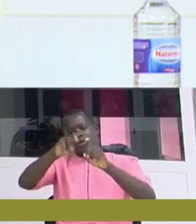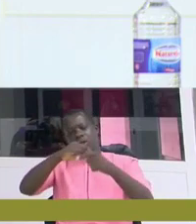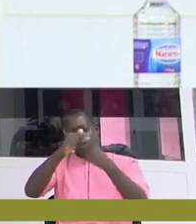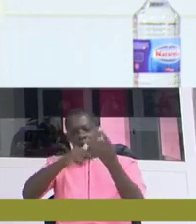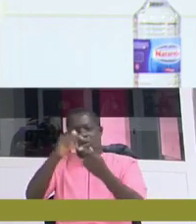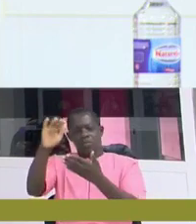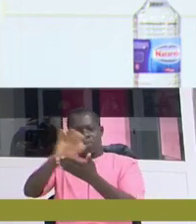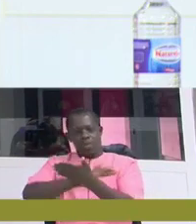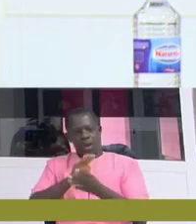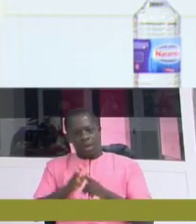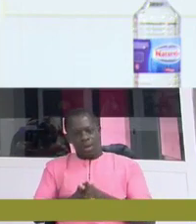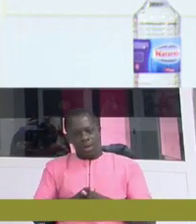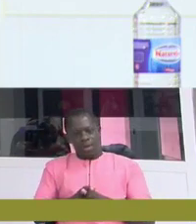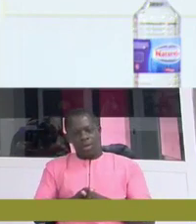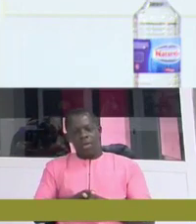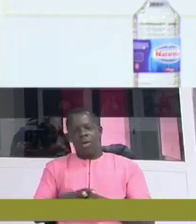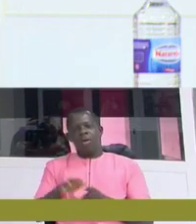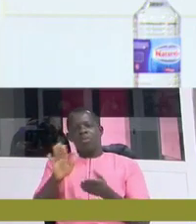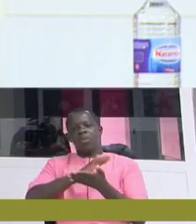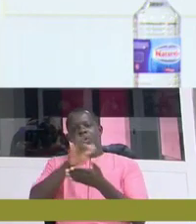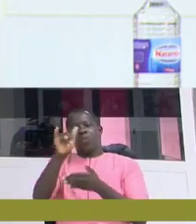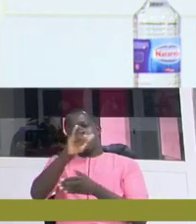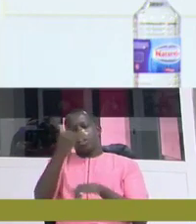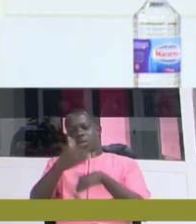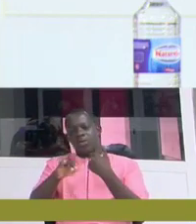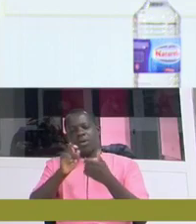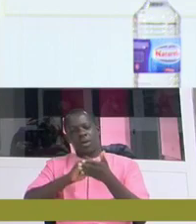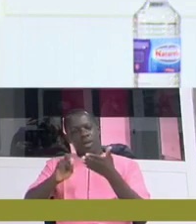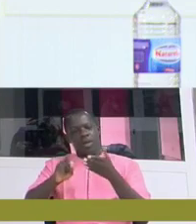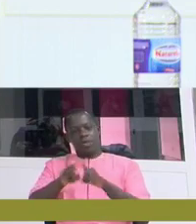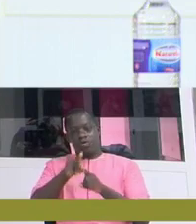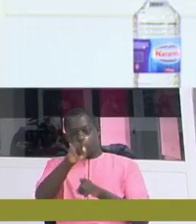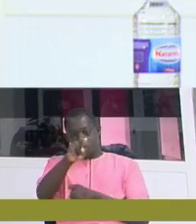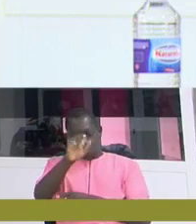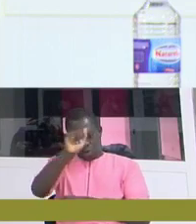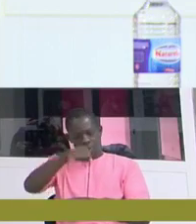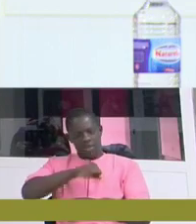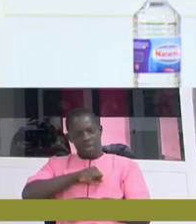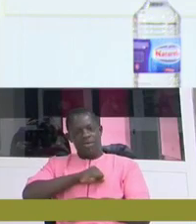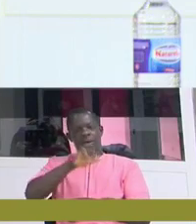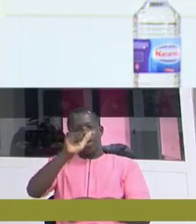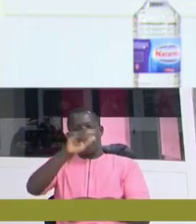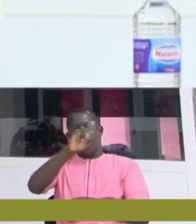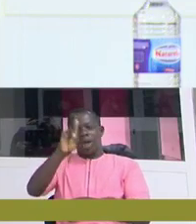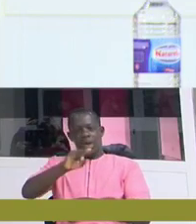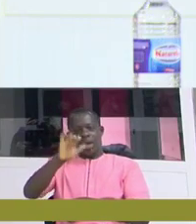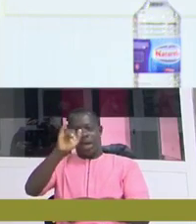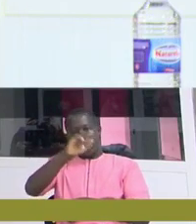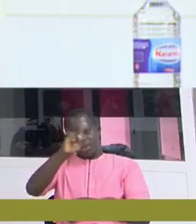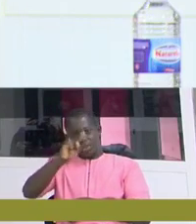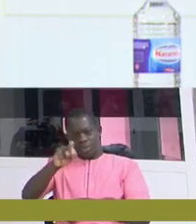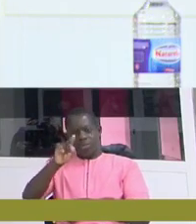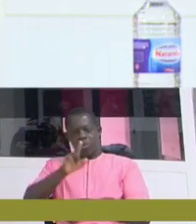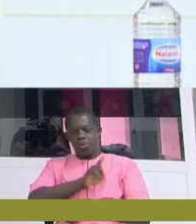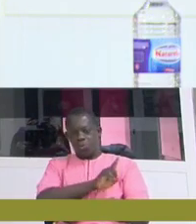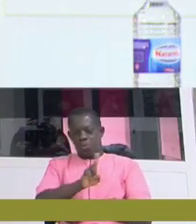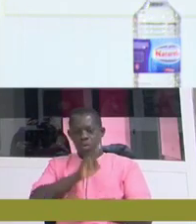me about a paper that was written. And you, Assis. And you, Assis. We sat